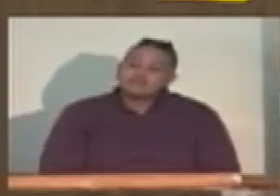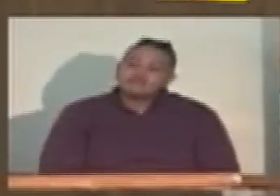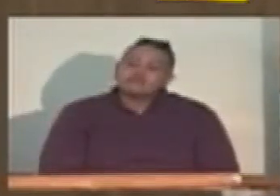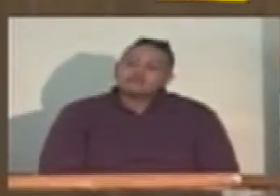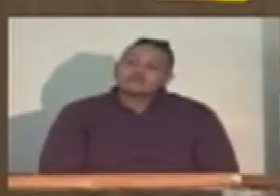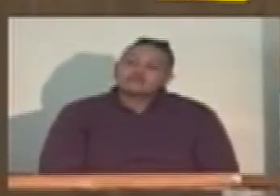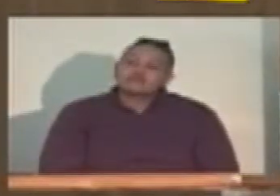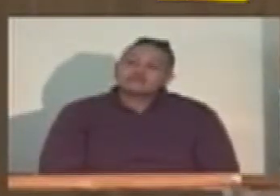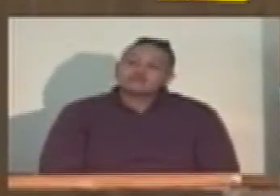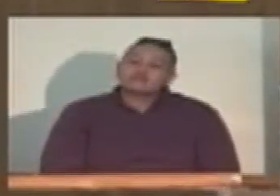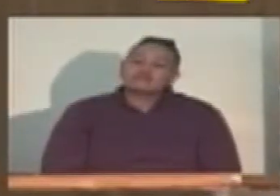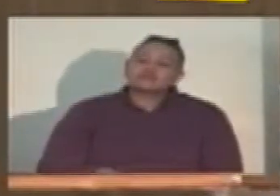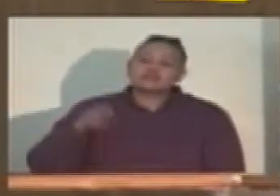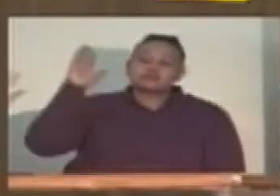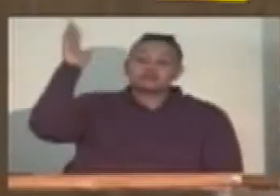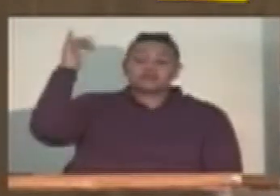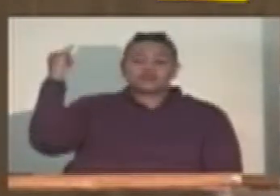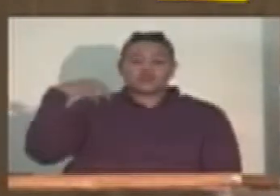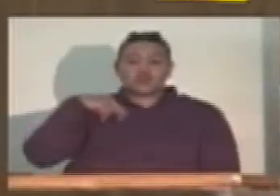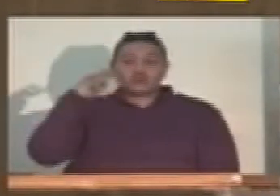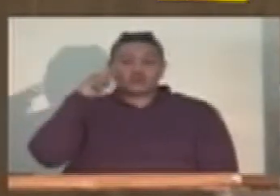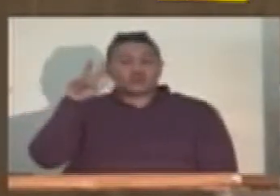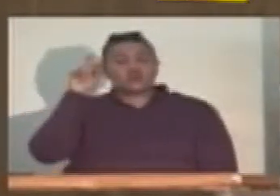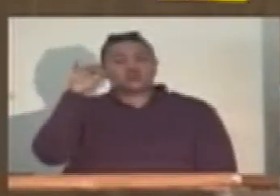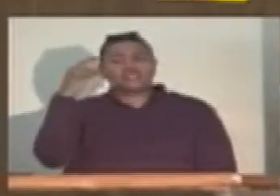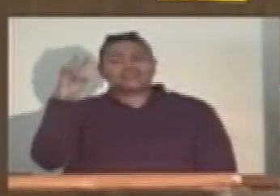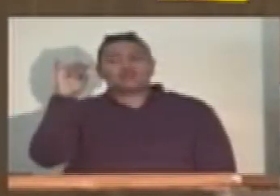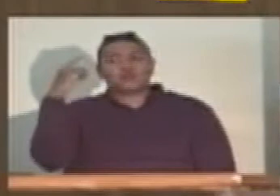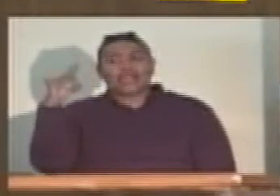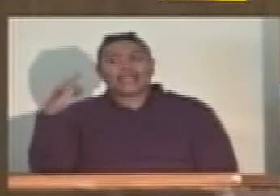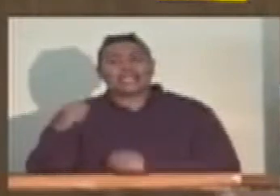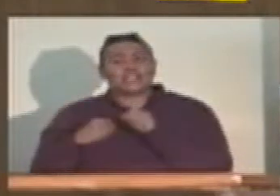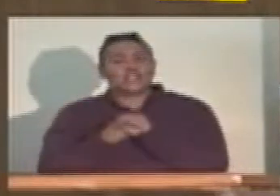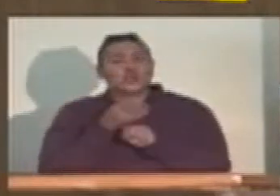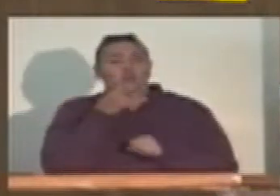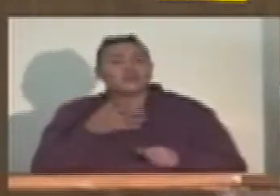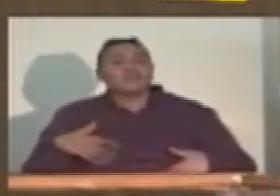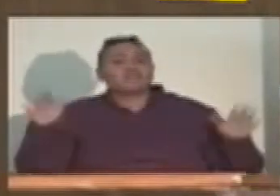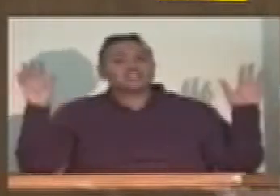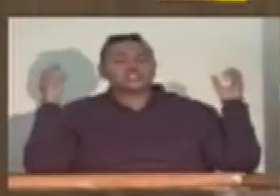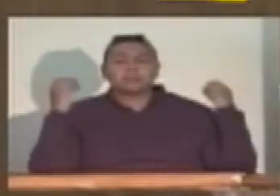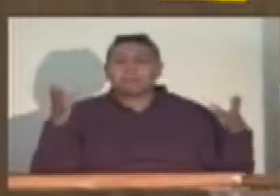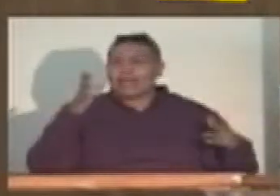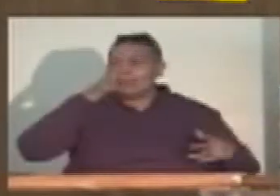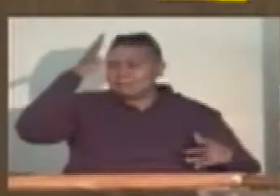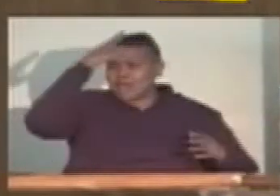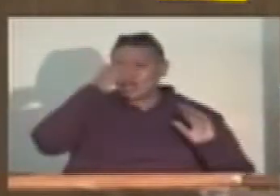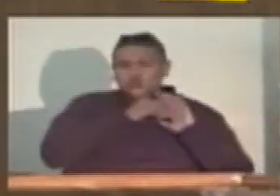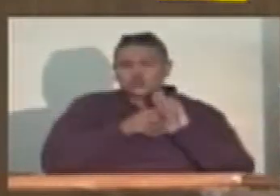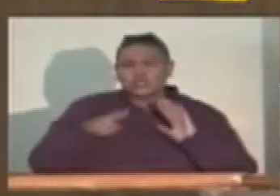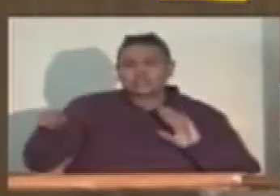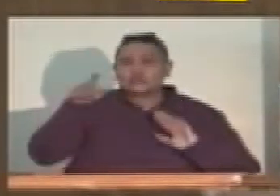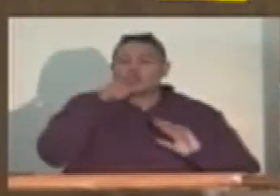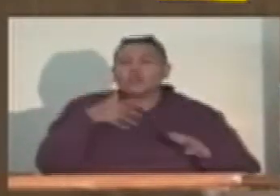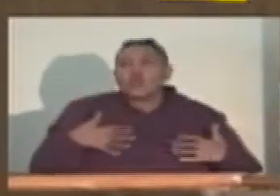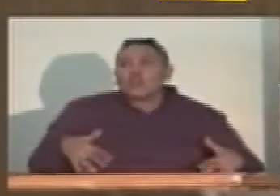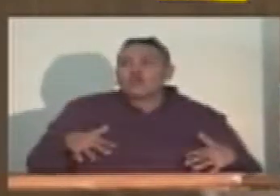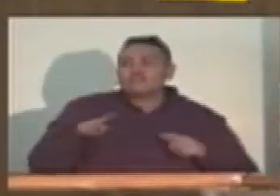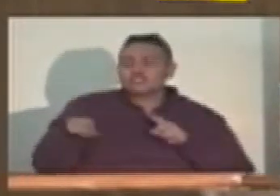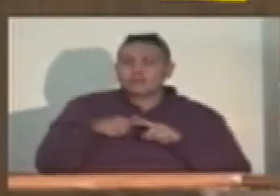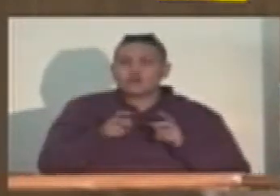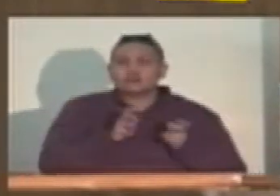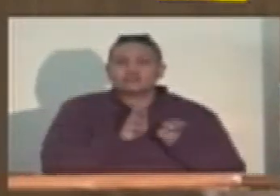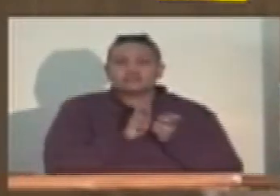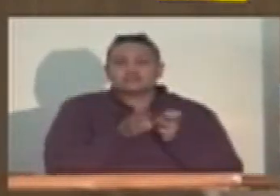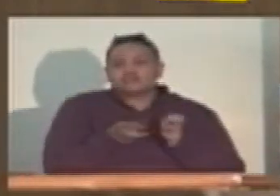as we approach the end of the 2017-2018 school year, there are many parents and students who are nervous about the